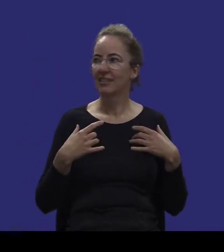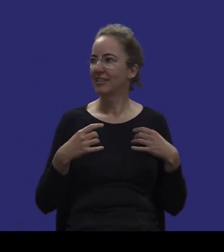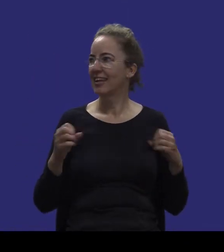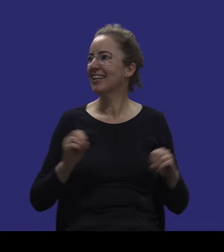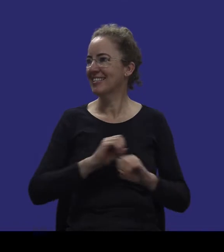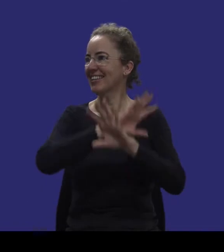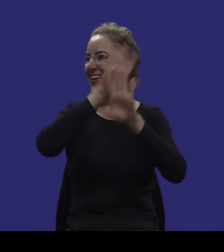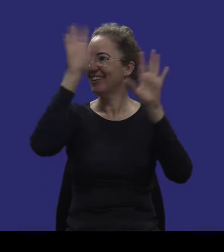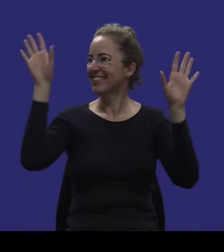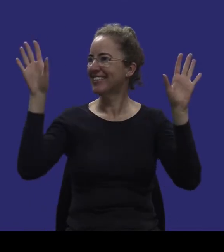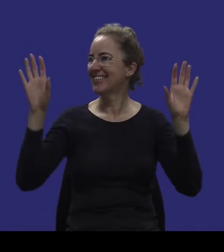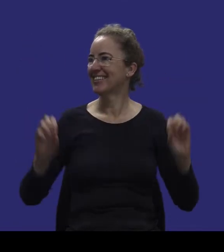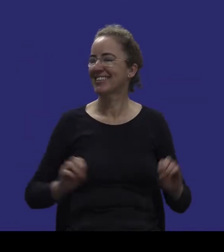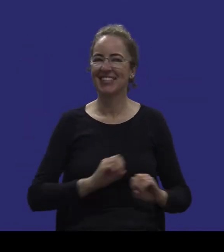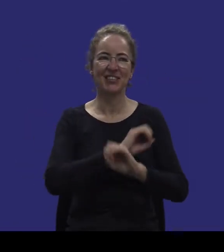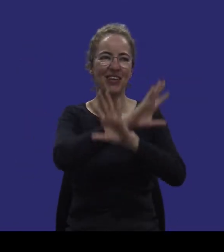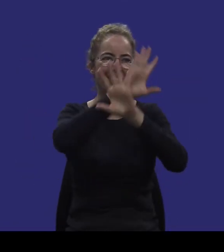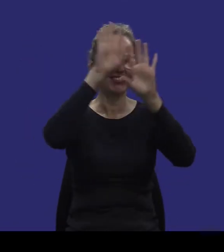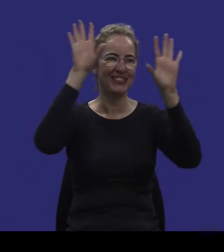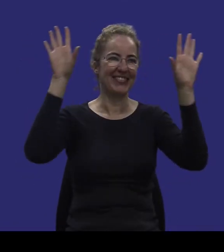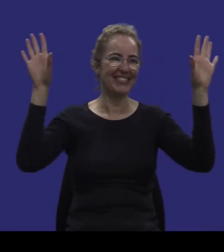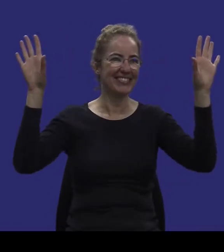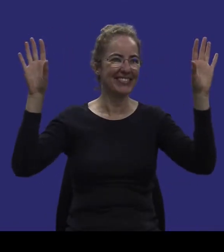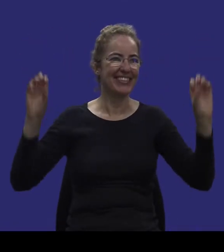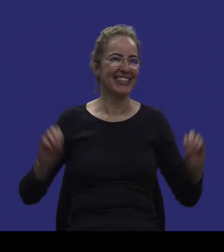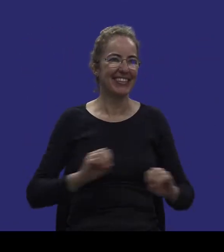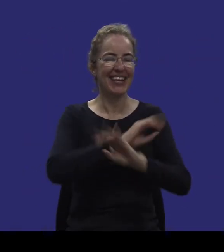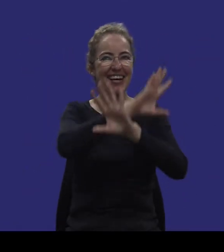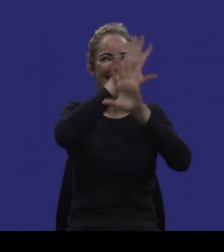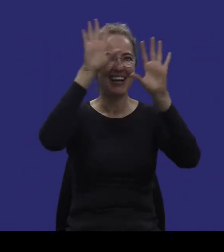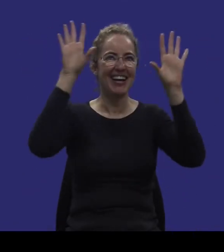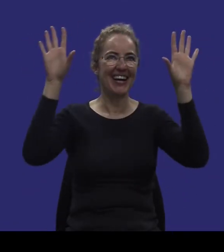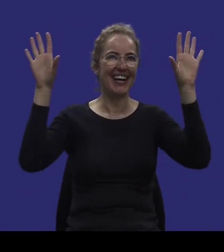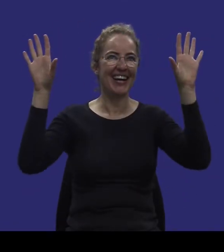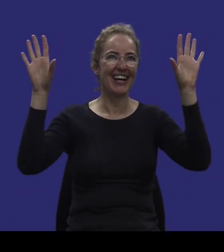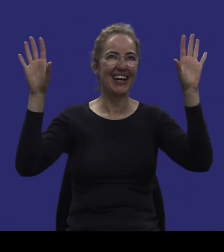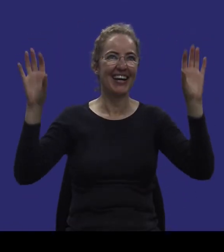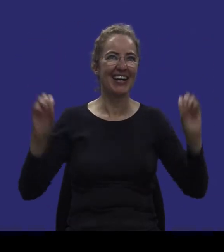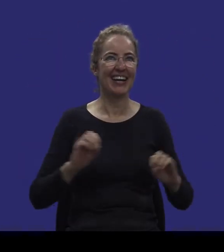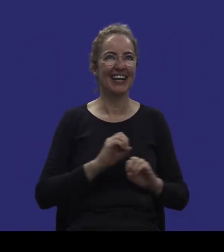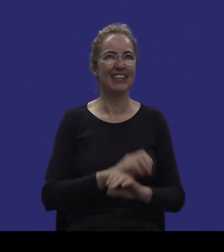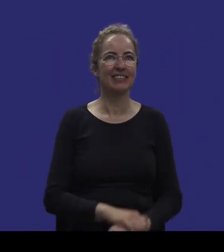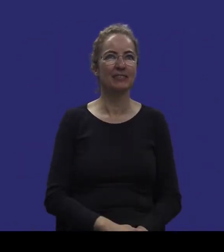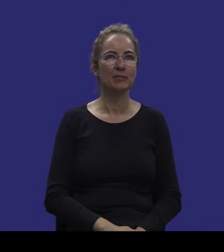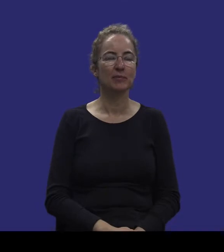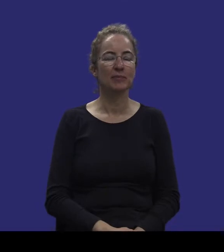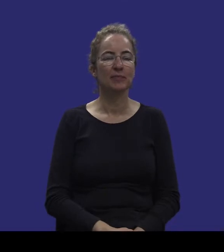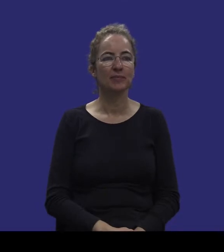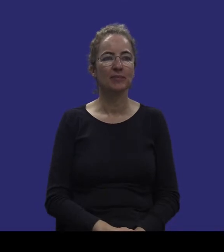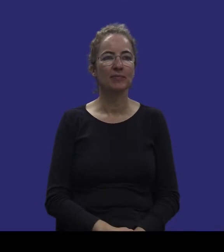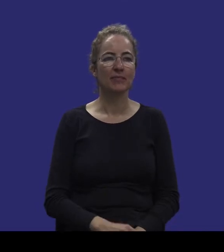light. He is the light. The light.